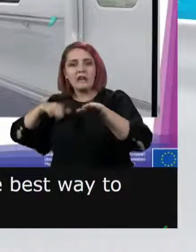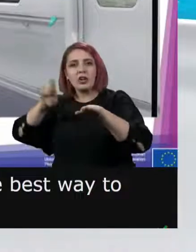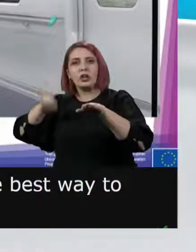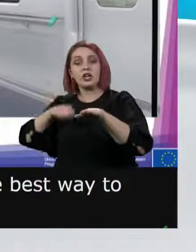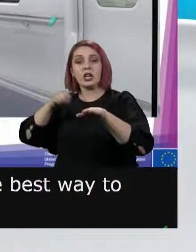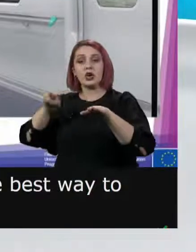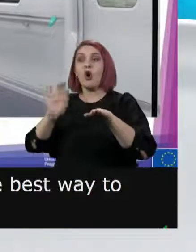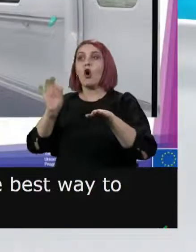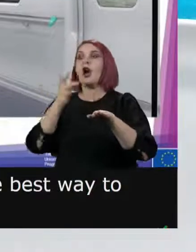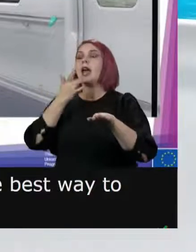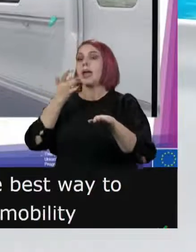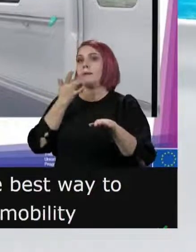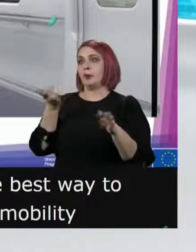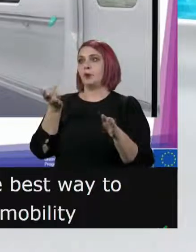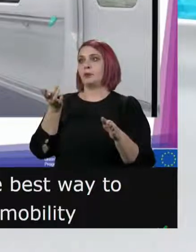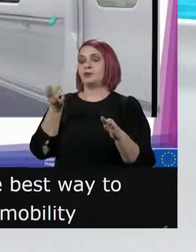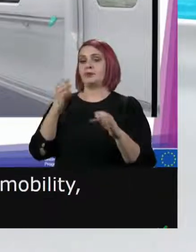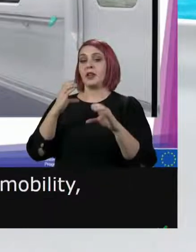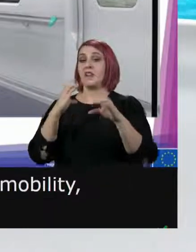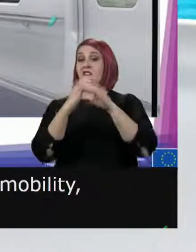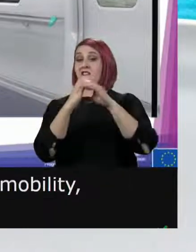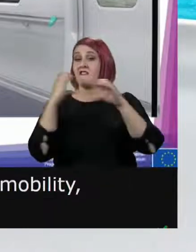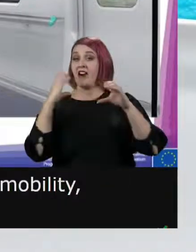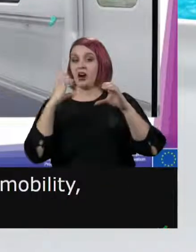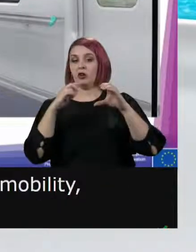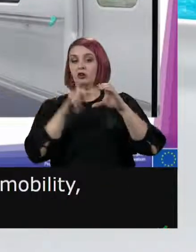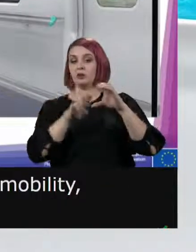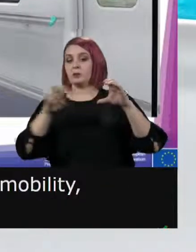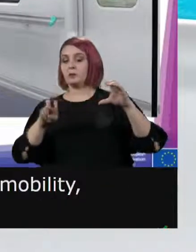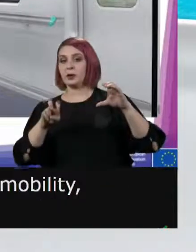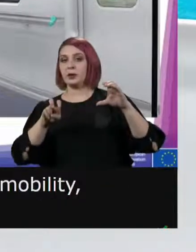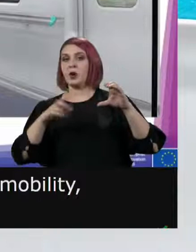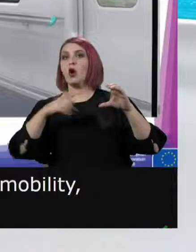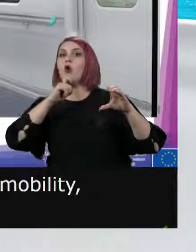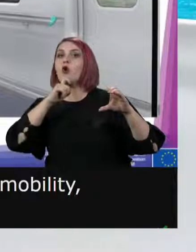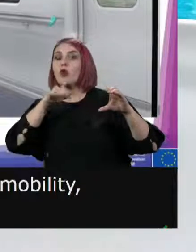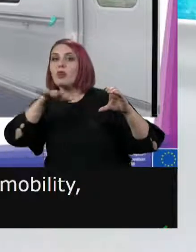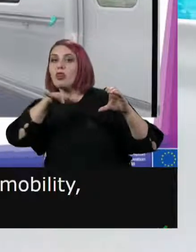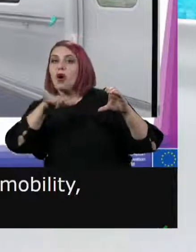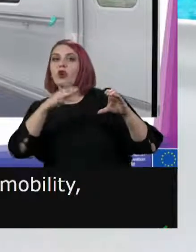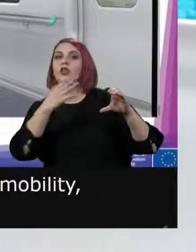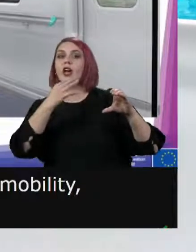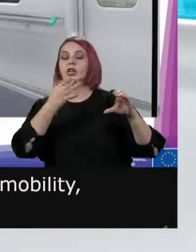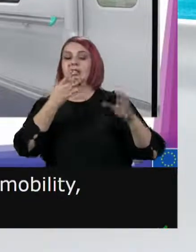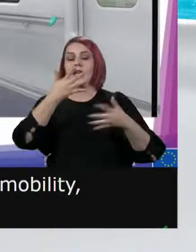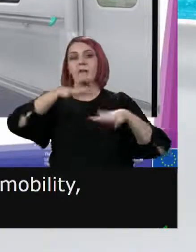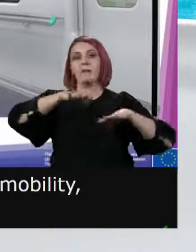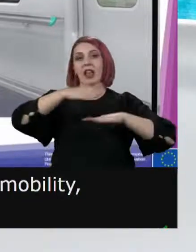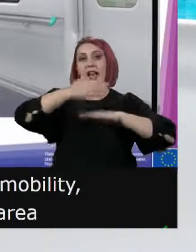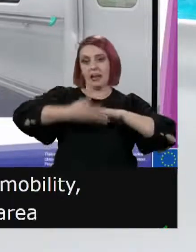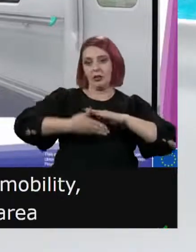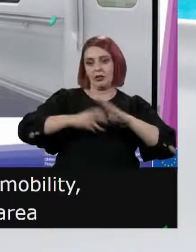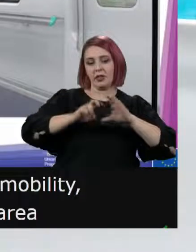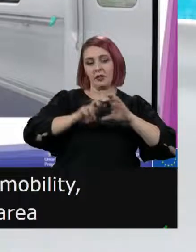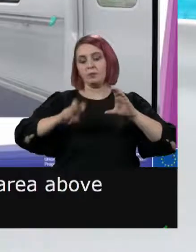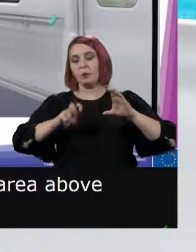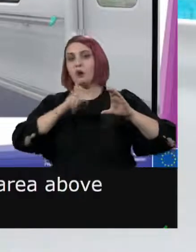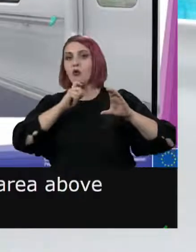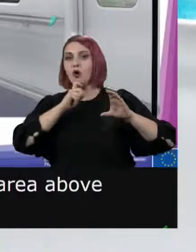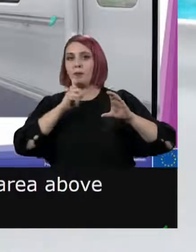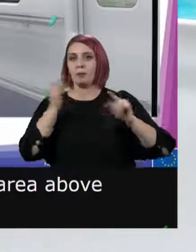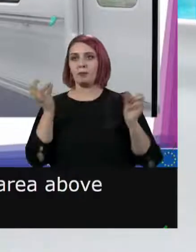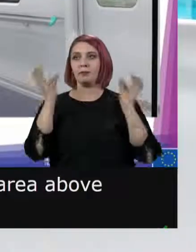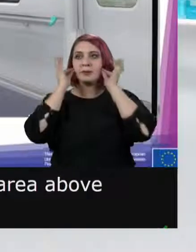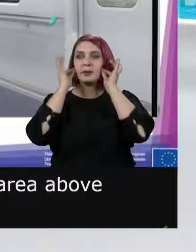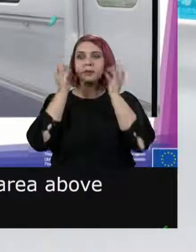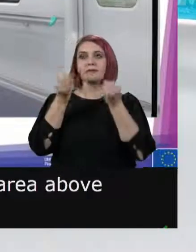particularly if entrances were congested, or if the area above ground on a metro was difficult to get around at that